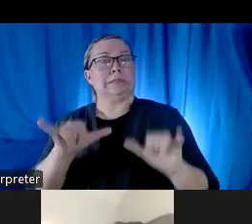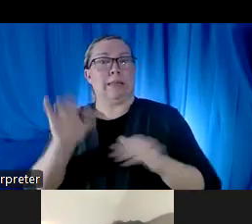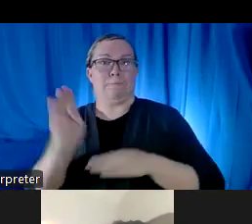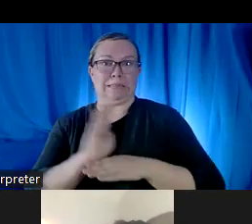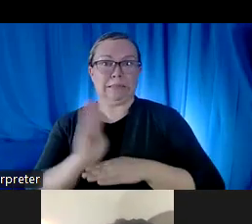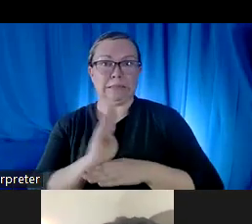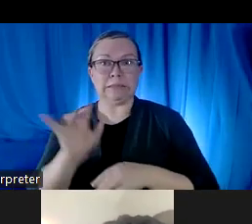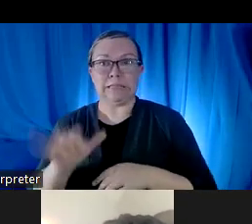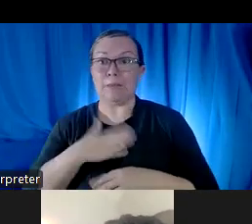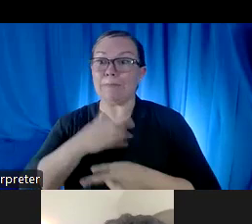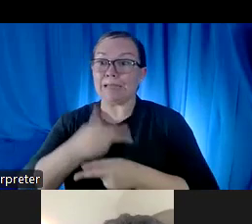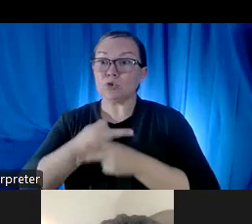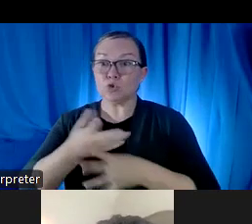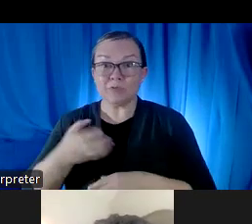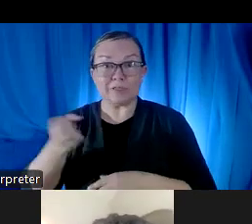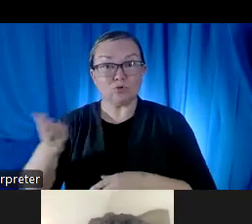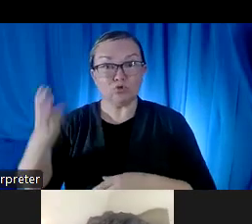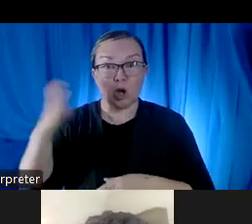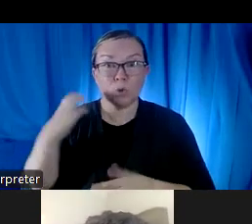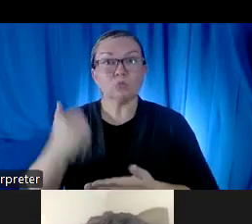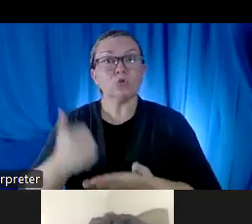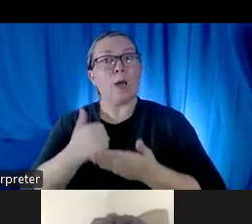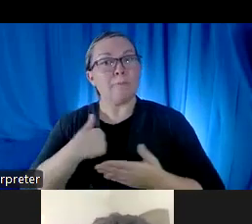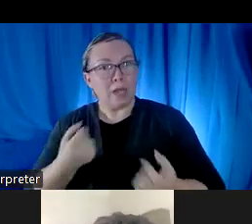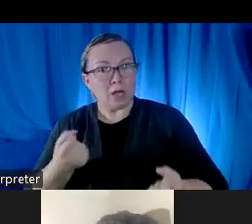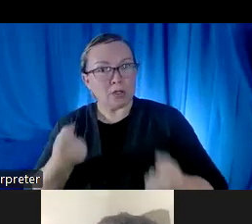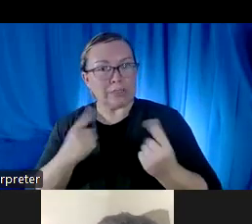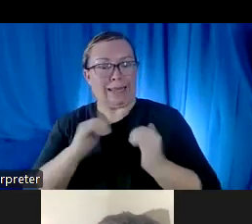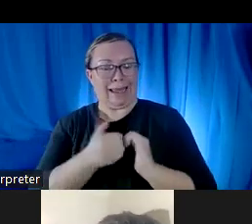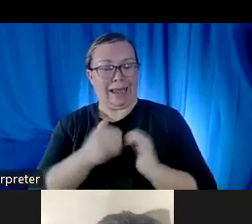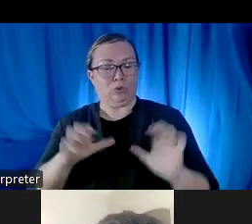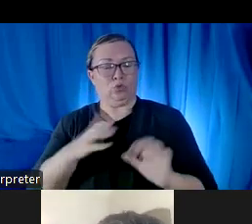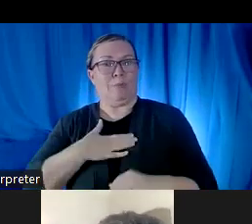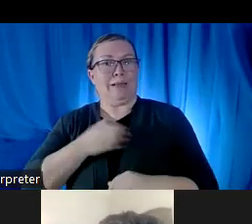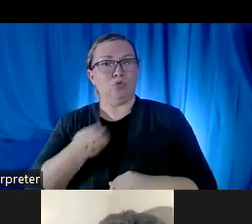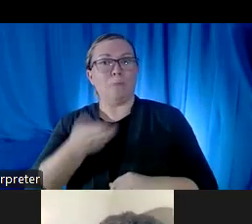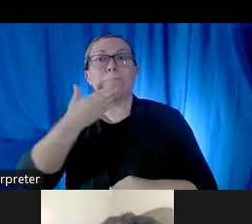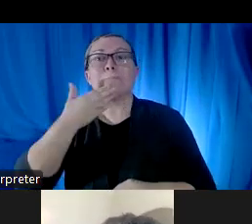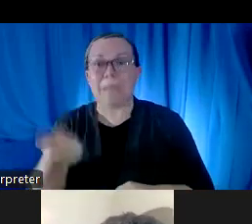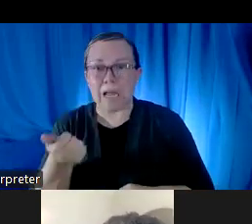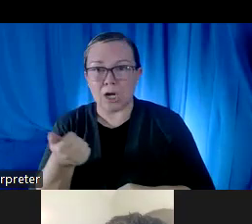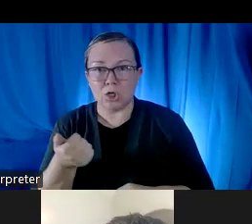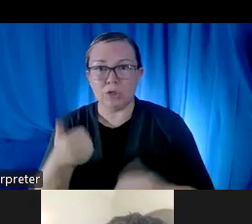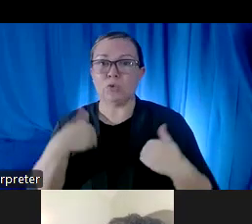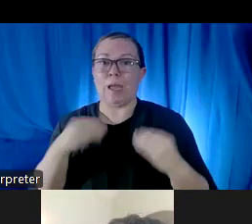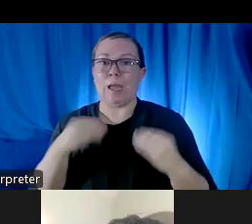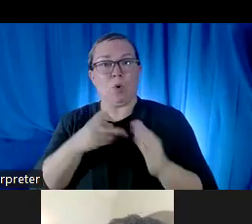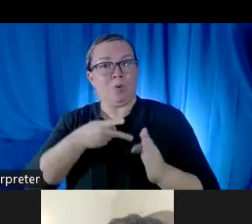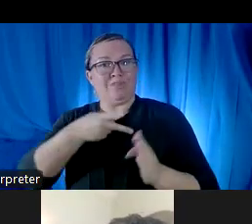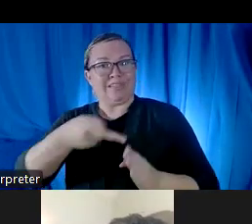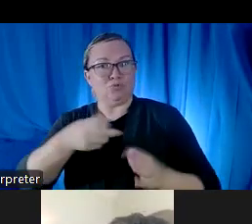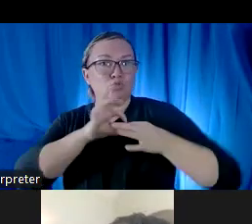My supervisors and job coach help me understand how to do my job better, create professional